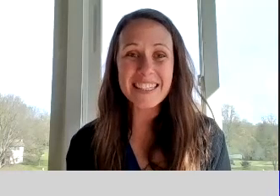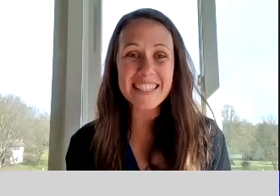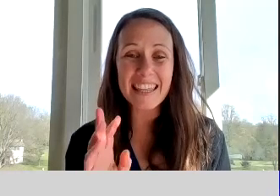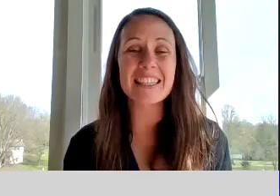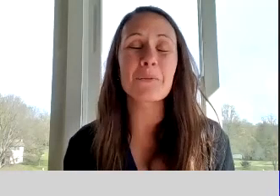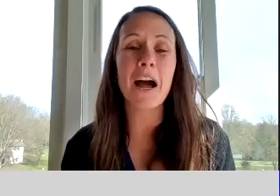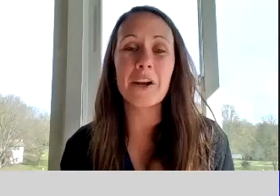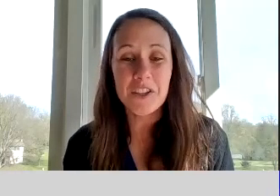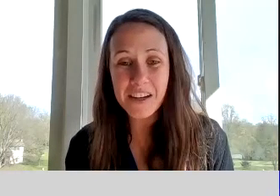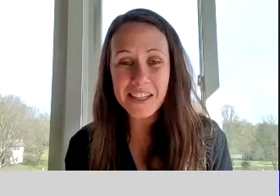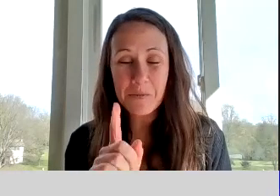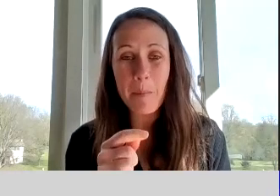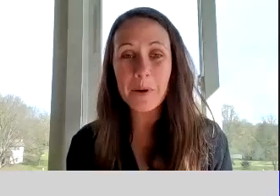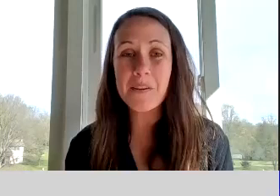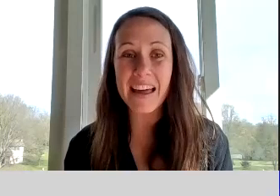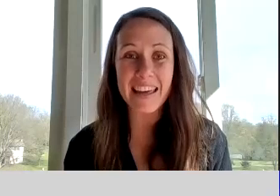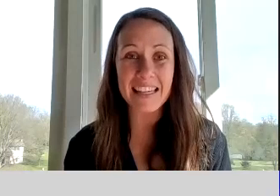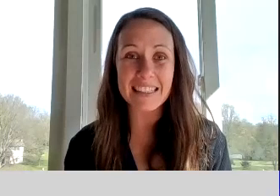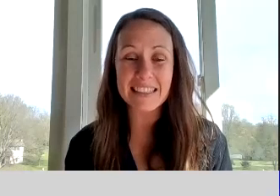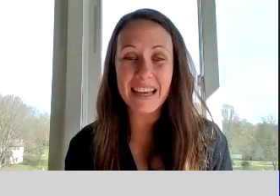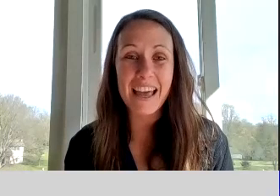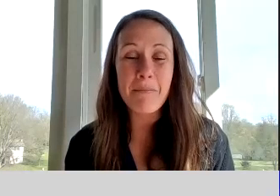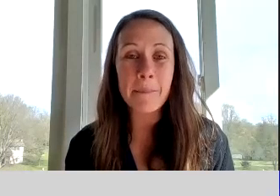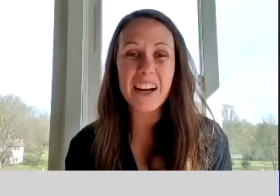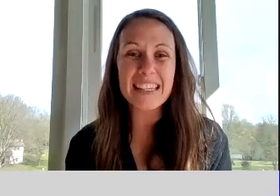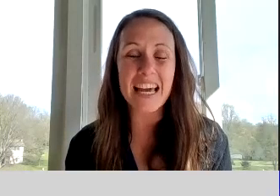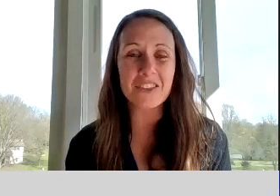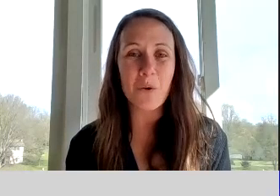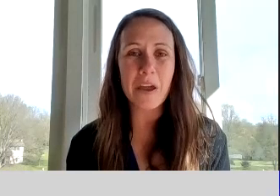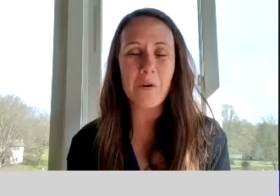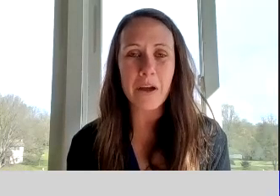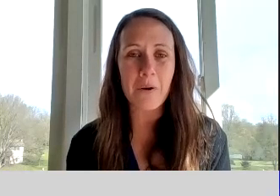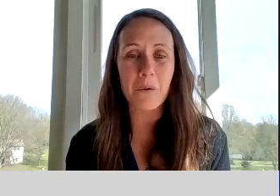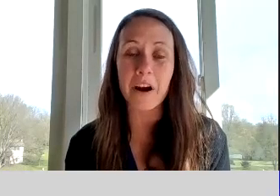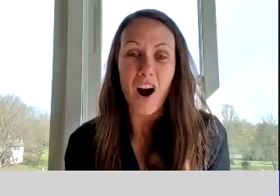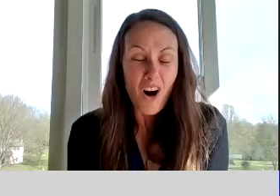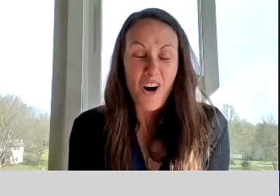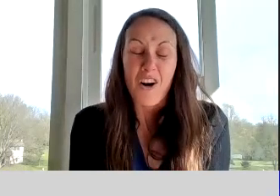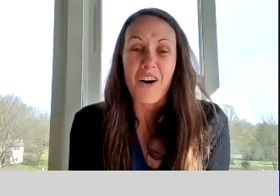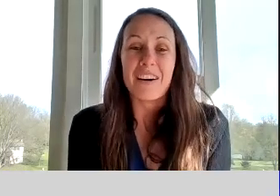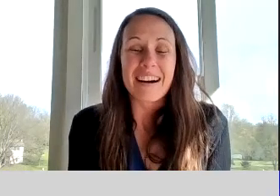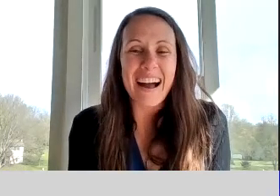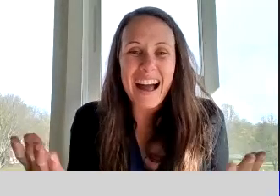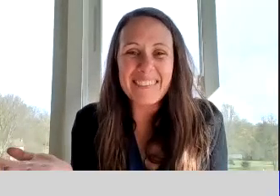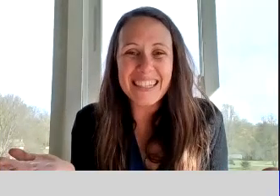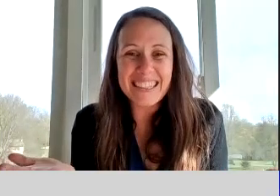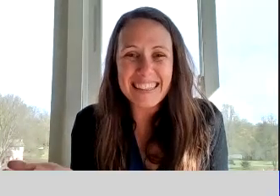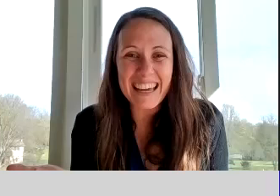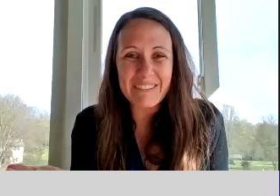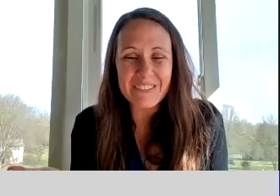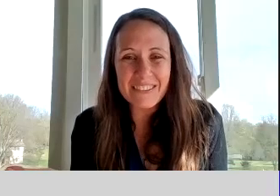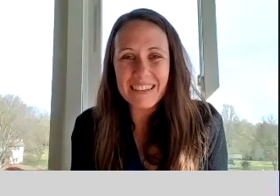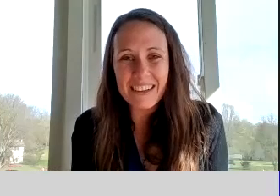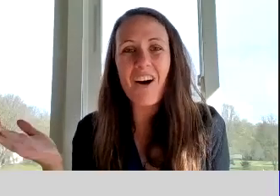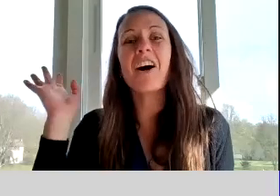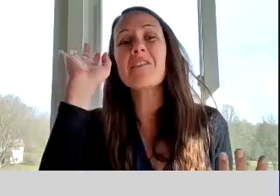We just did this one. Do you guys remember who that is? Remember, he says oink, oink, or and where does he